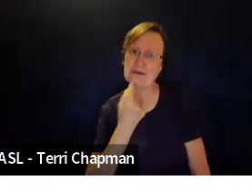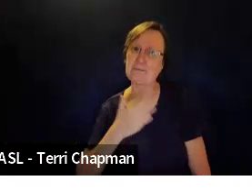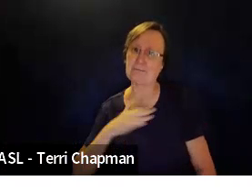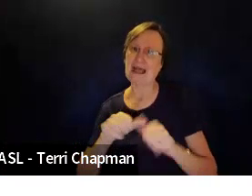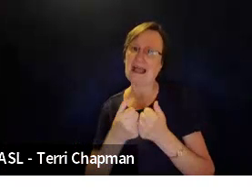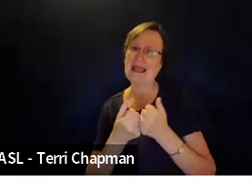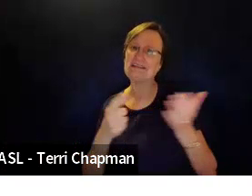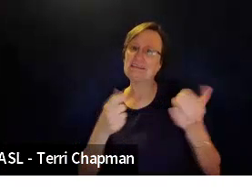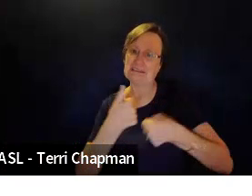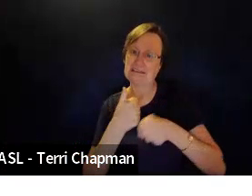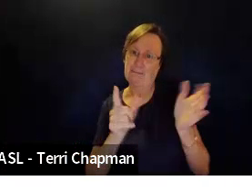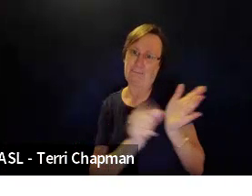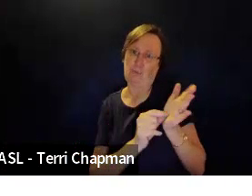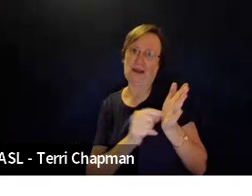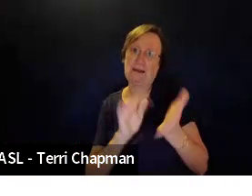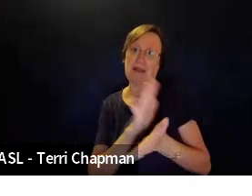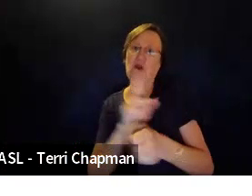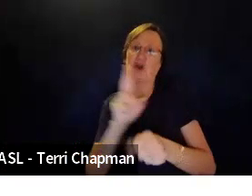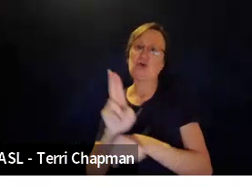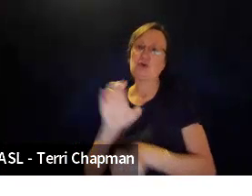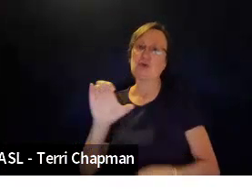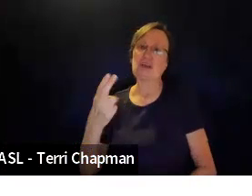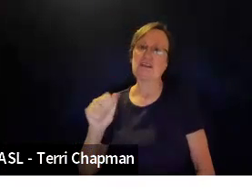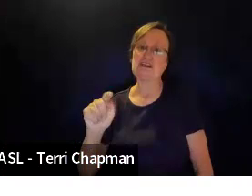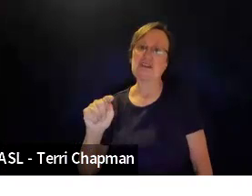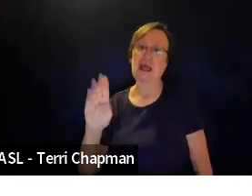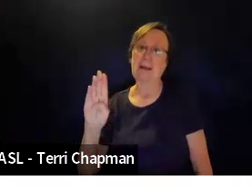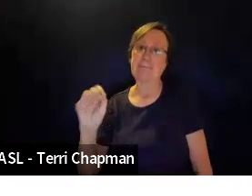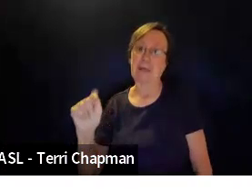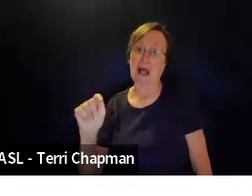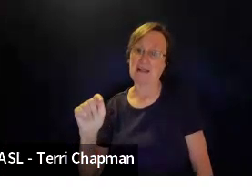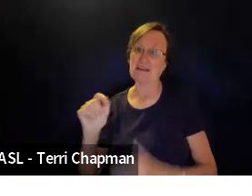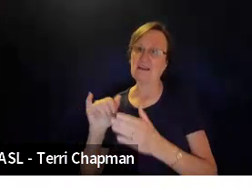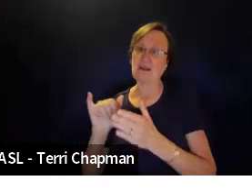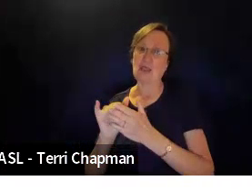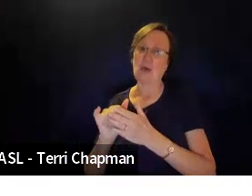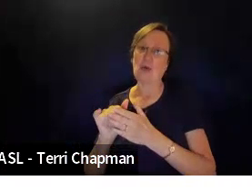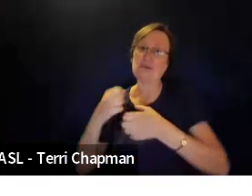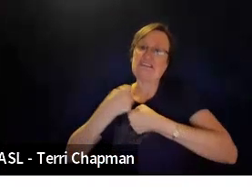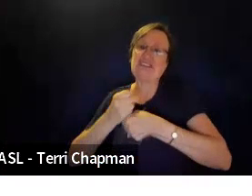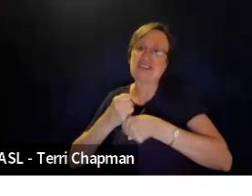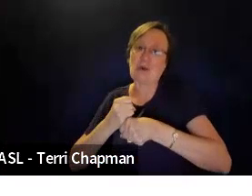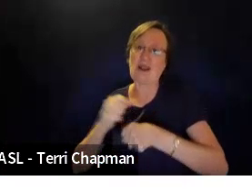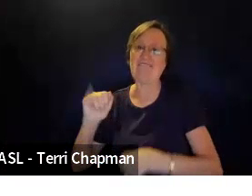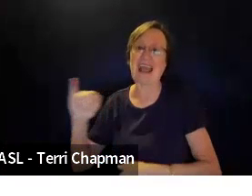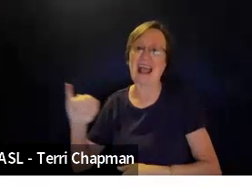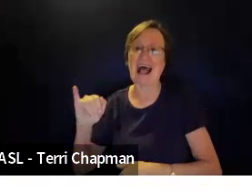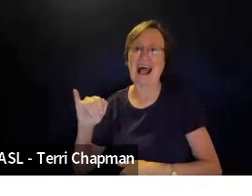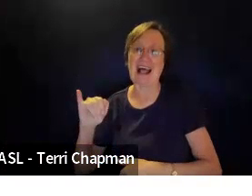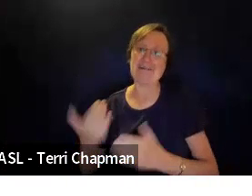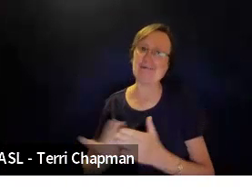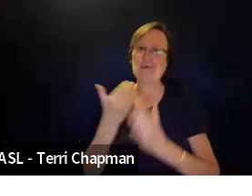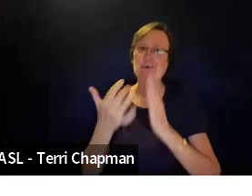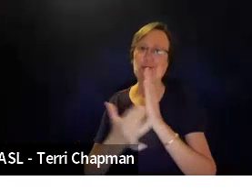around the use of chatbots, both generative AI, cutting edge technology chatbots, and also very simple ones, to